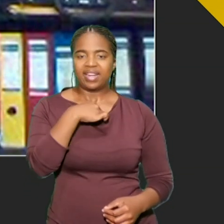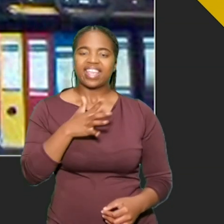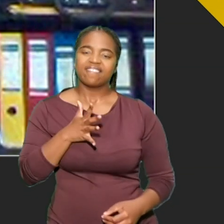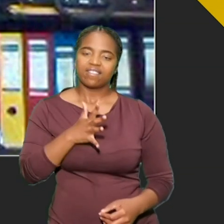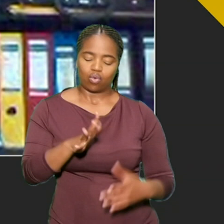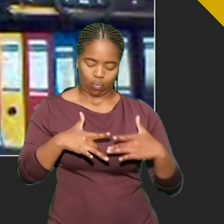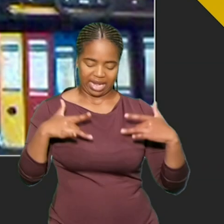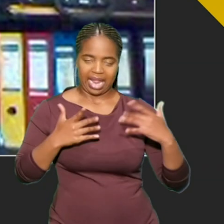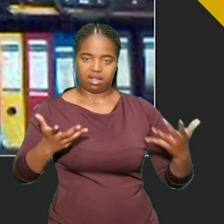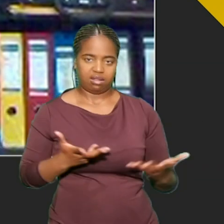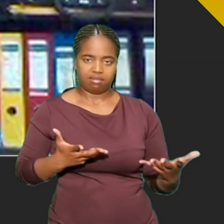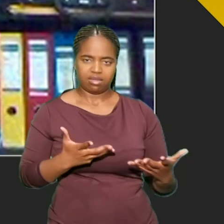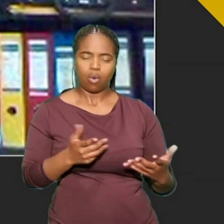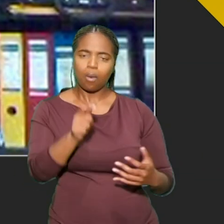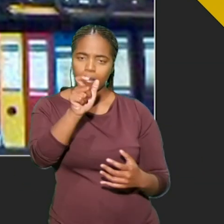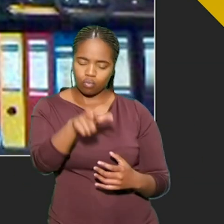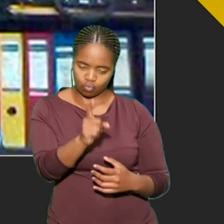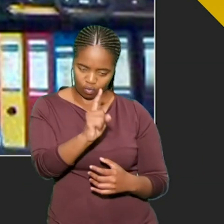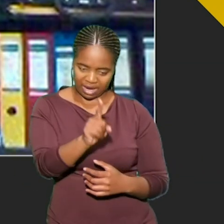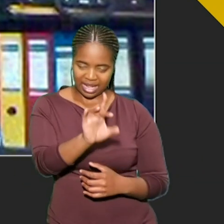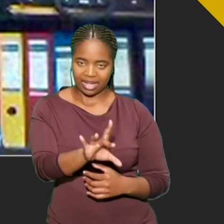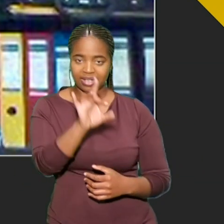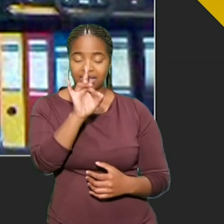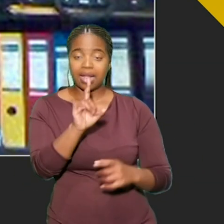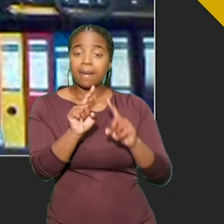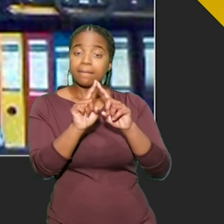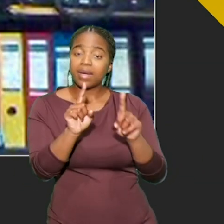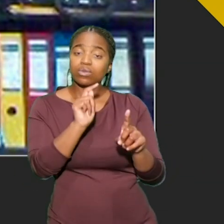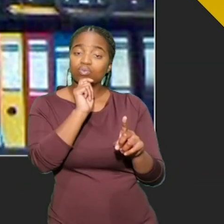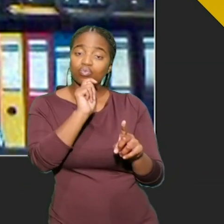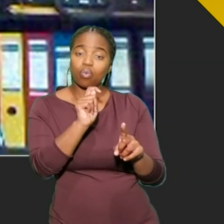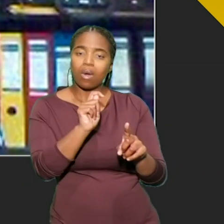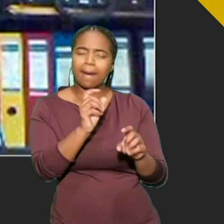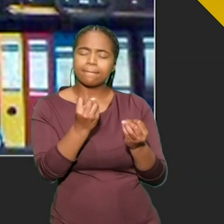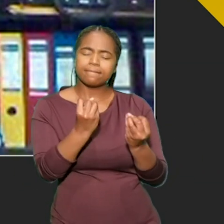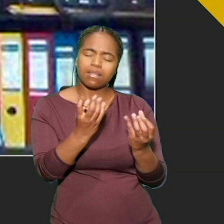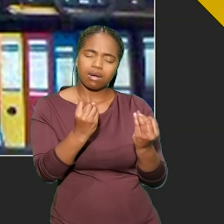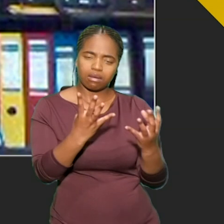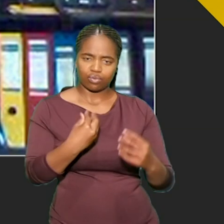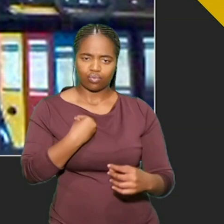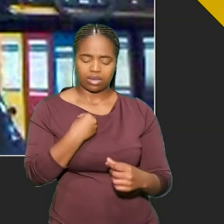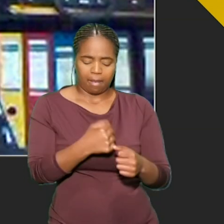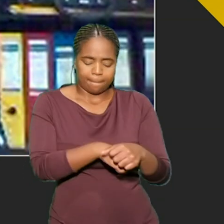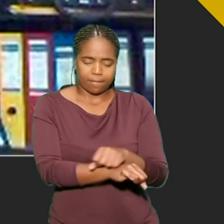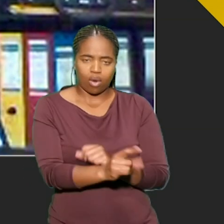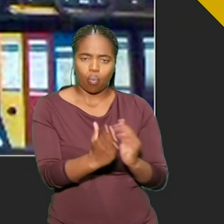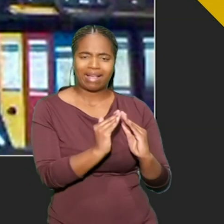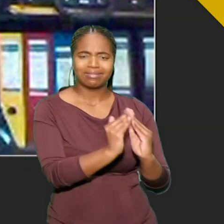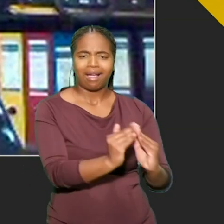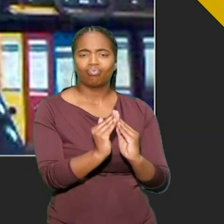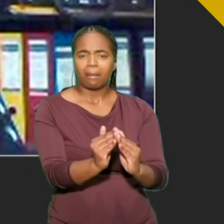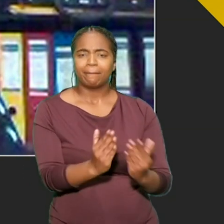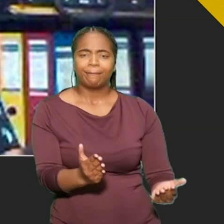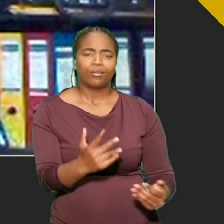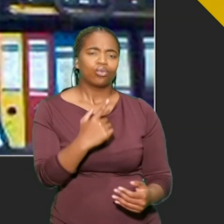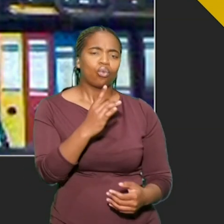Fact is, young people have been born in the townships. Abazali babo, ama community wabo, as a township, their lifestyle